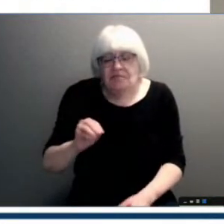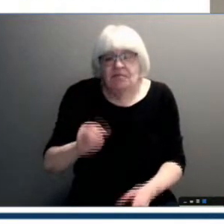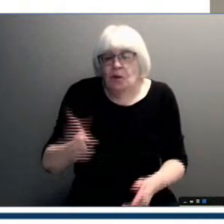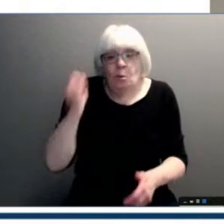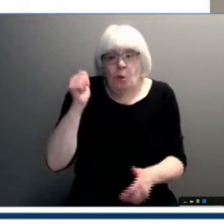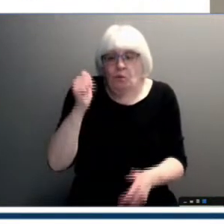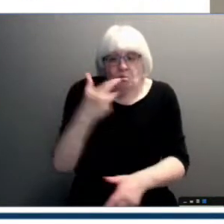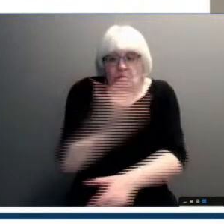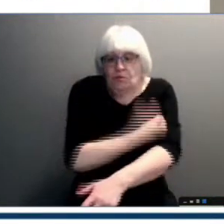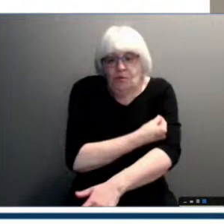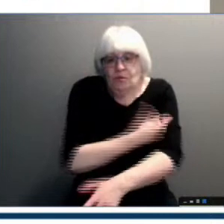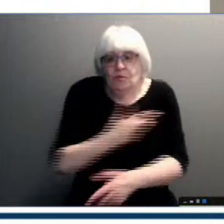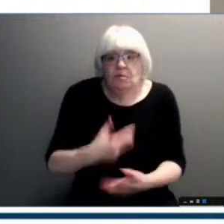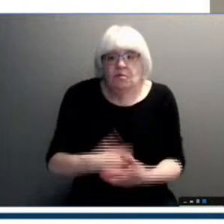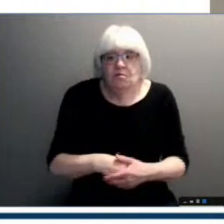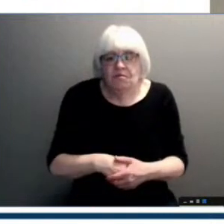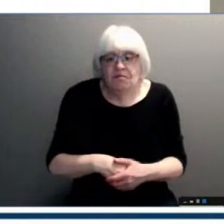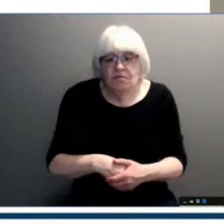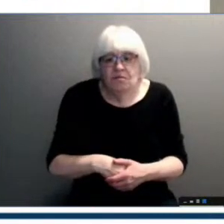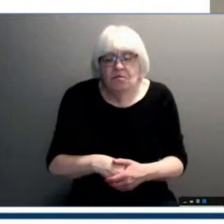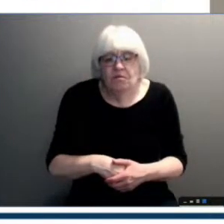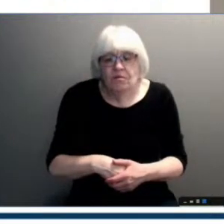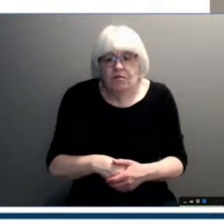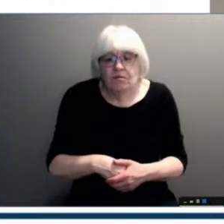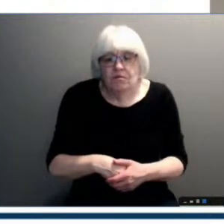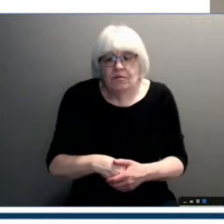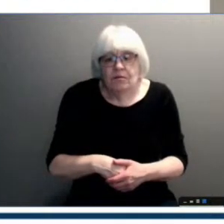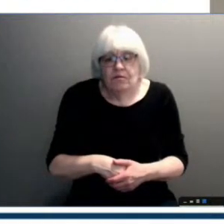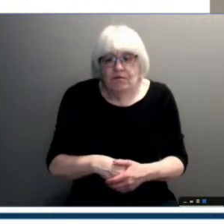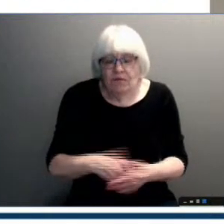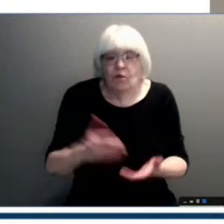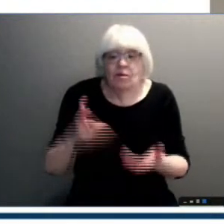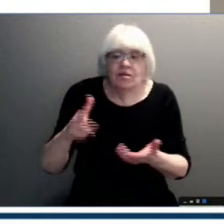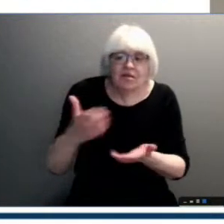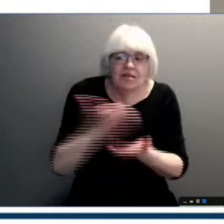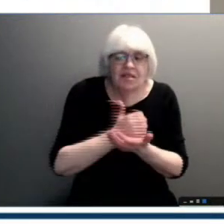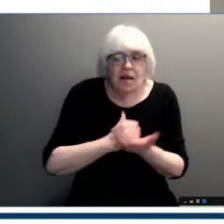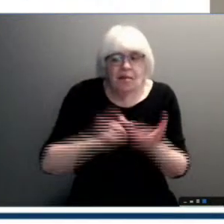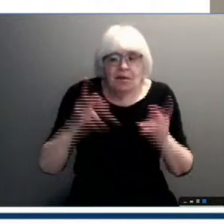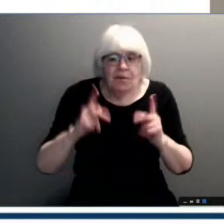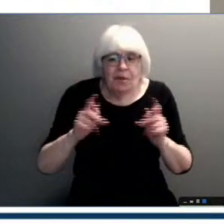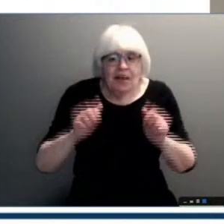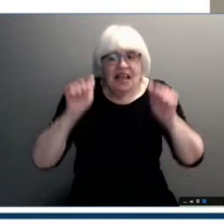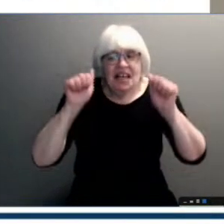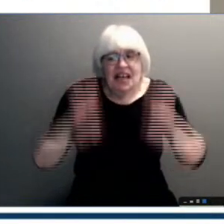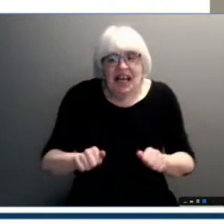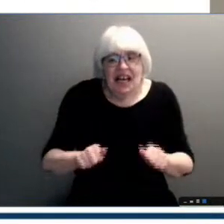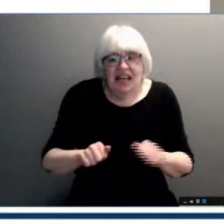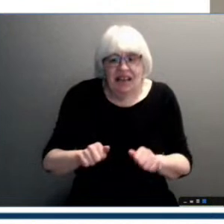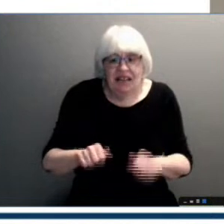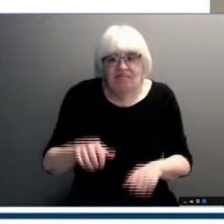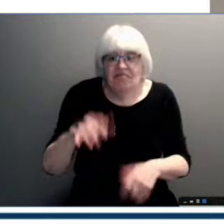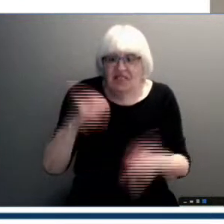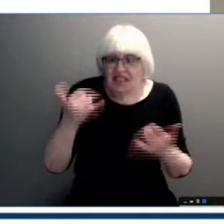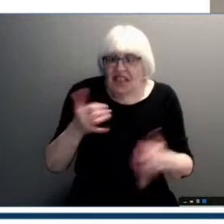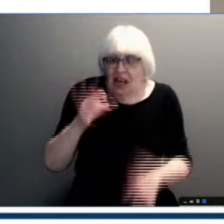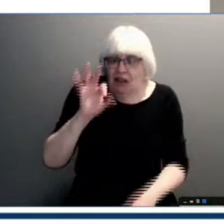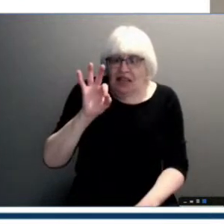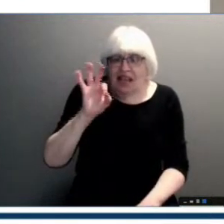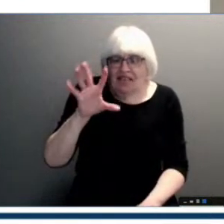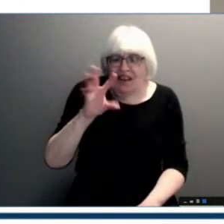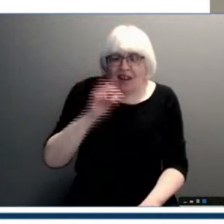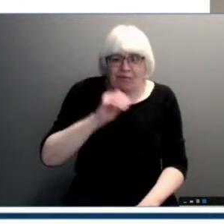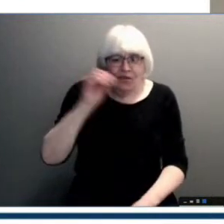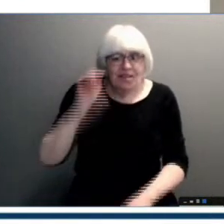should, we should 95% of us should be immunized, and we're getting up there. Today we're at 82.4%, and I'm hearing anecdotally